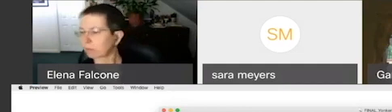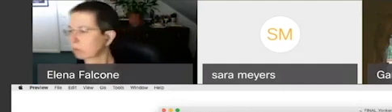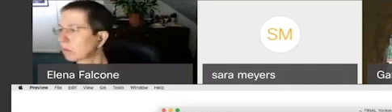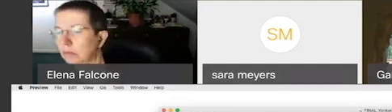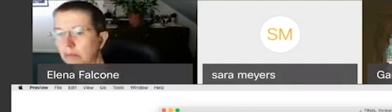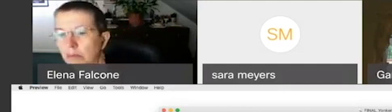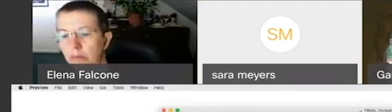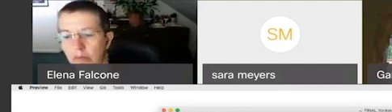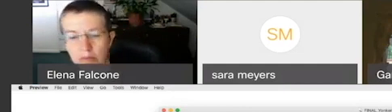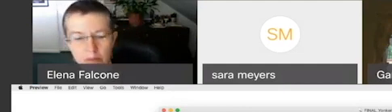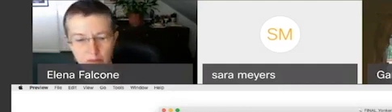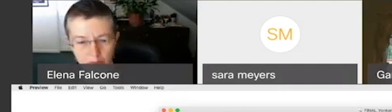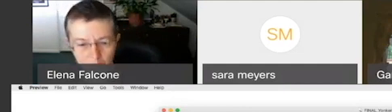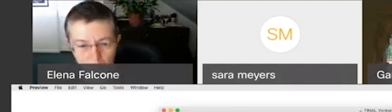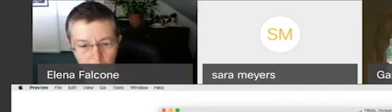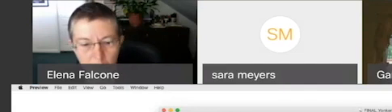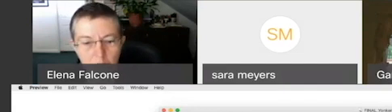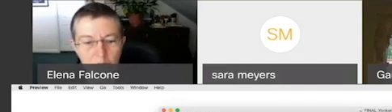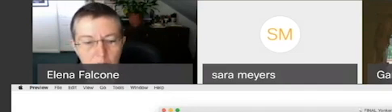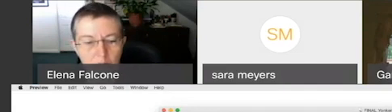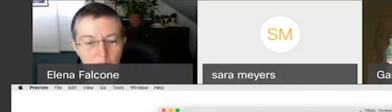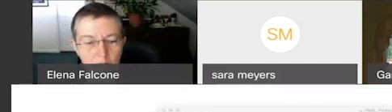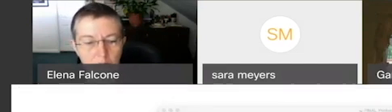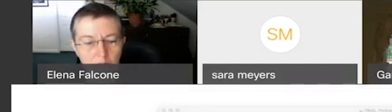We really don't know what's going to happen. I mean, what does that mean? Well,